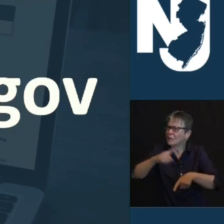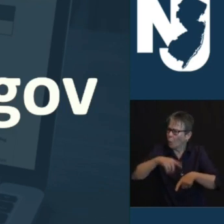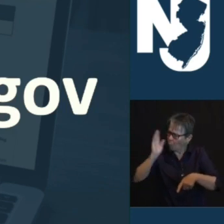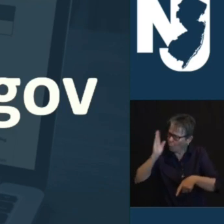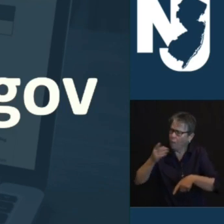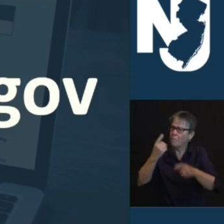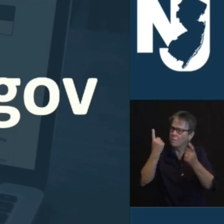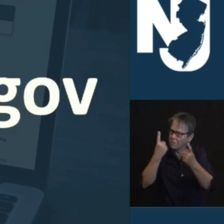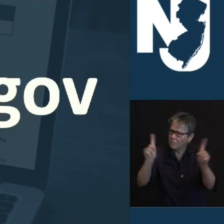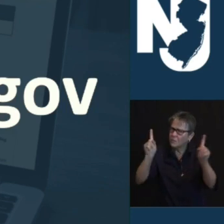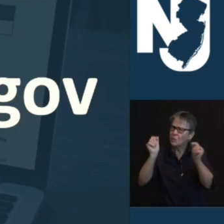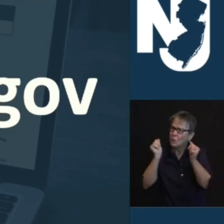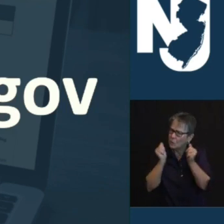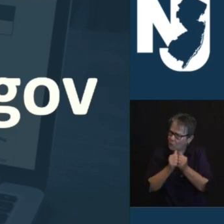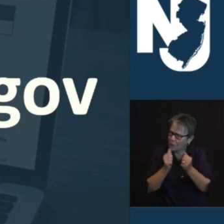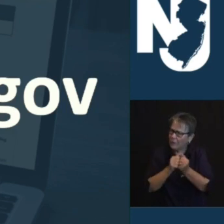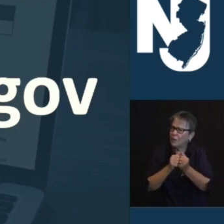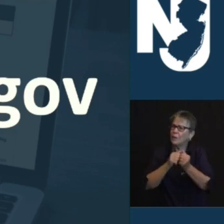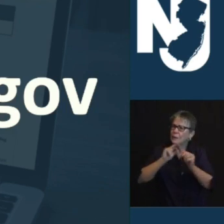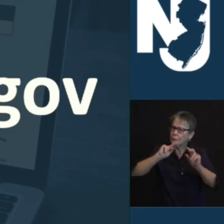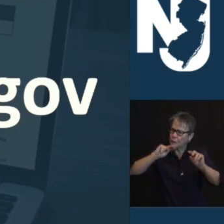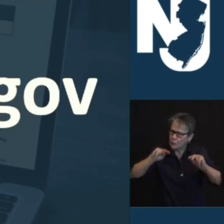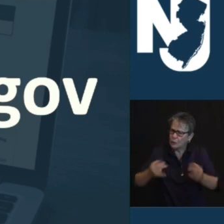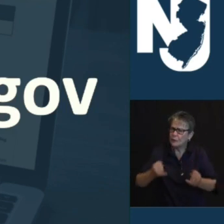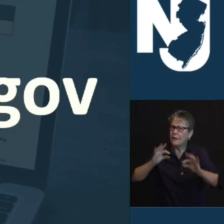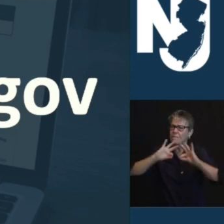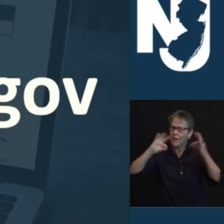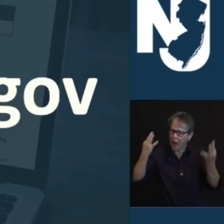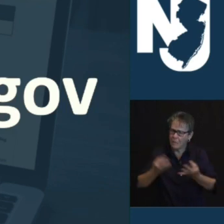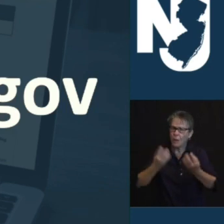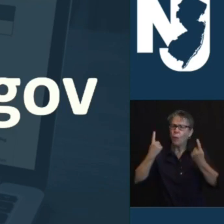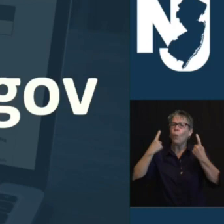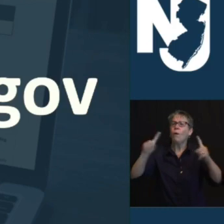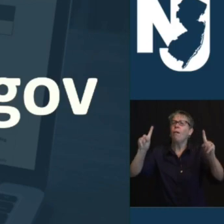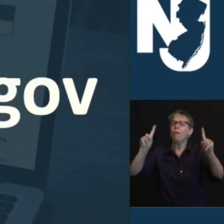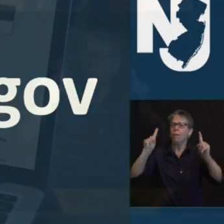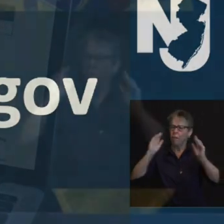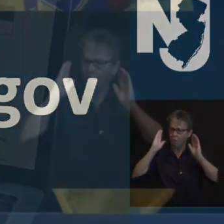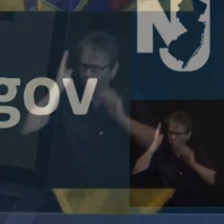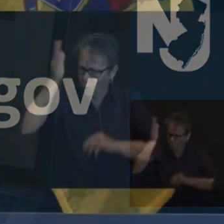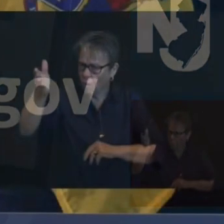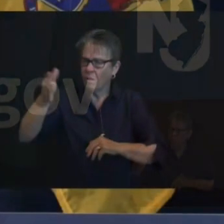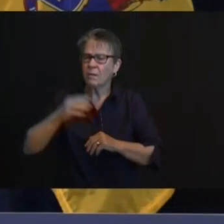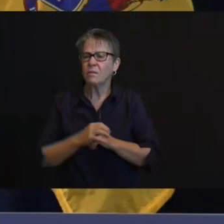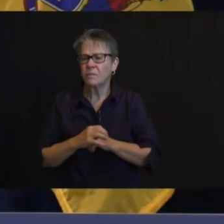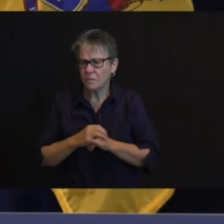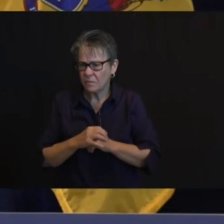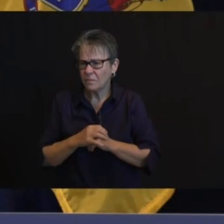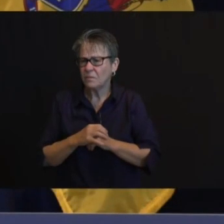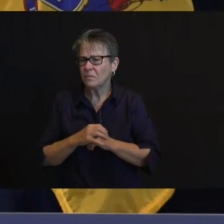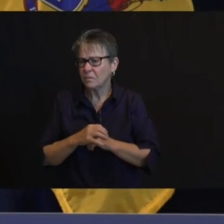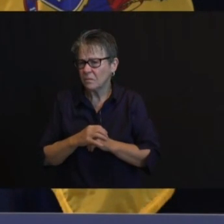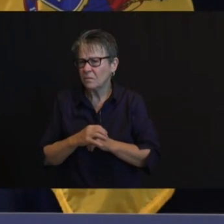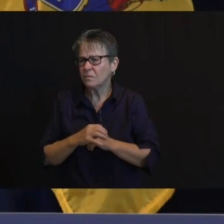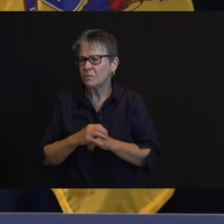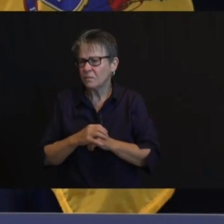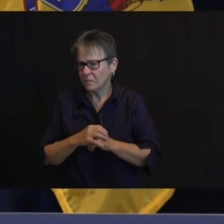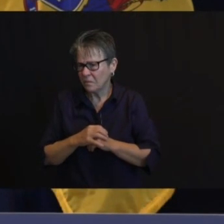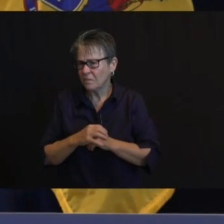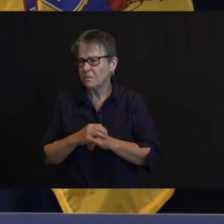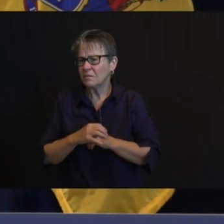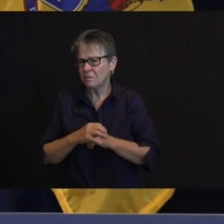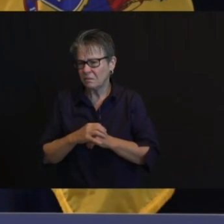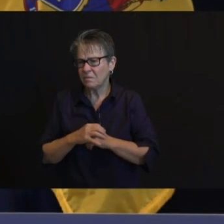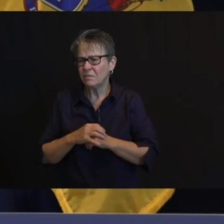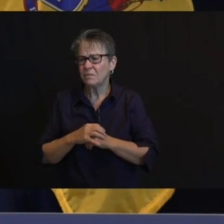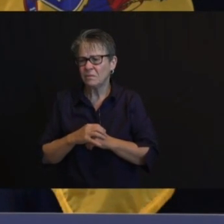yours, each and every one of you, a blessed, safe, and happy Thanksgiving. By the way, the quintessential American holiday.